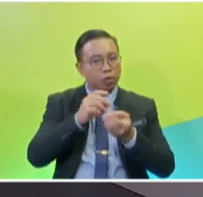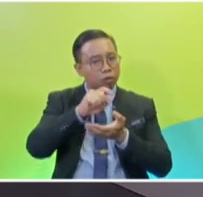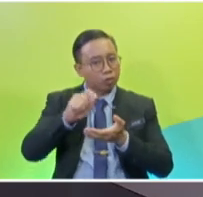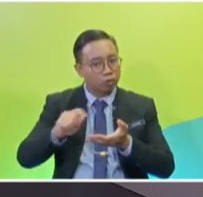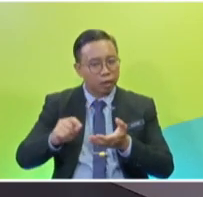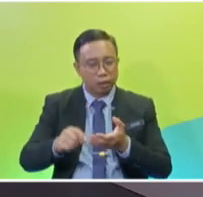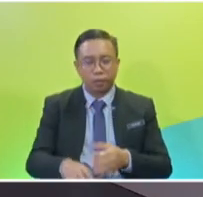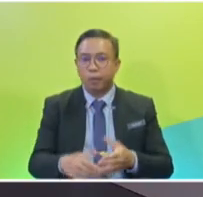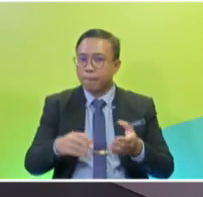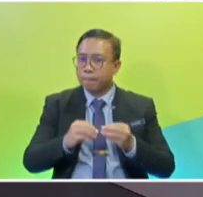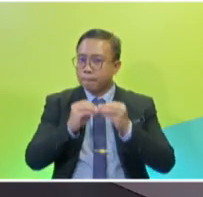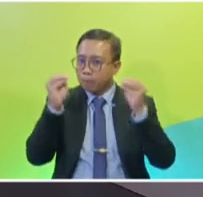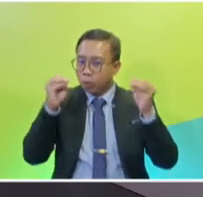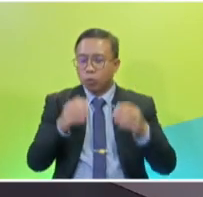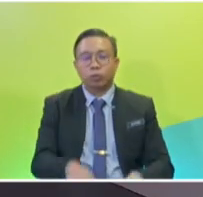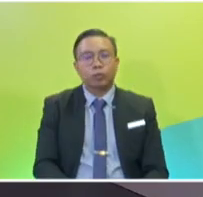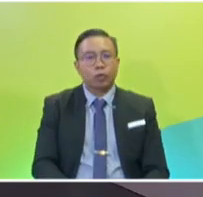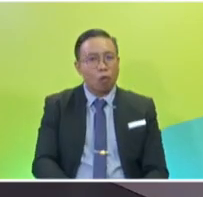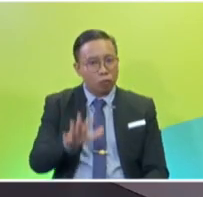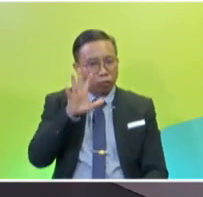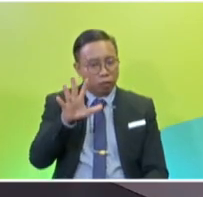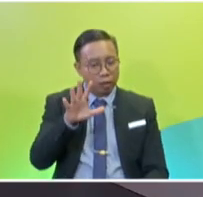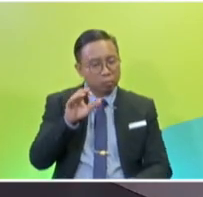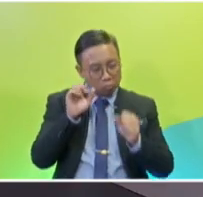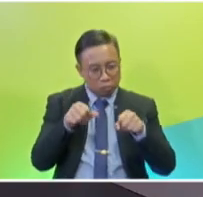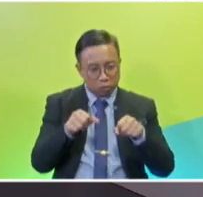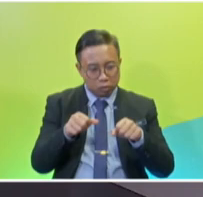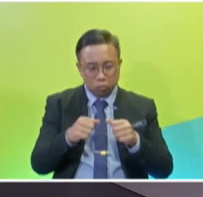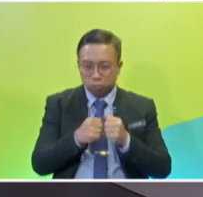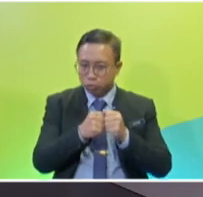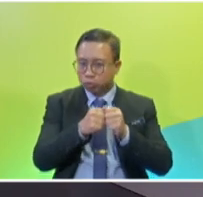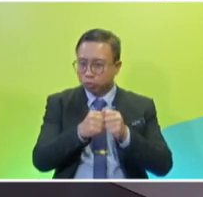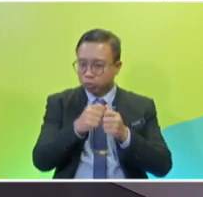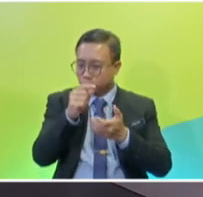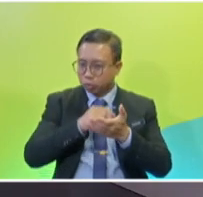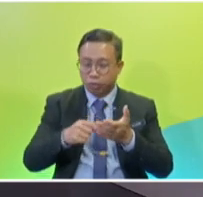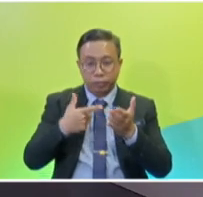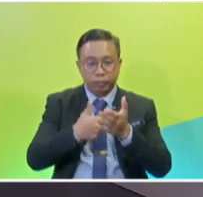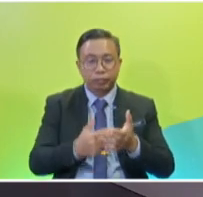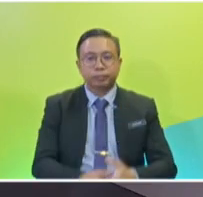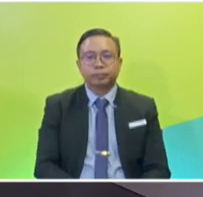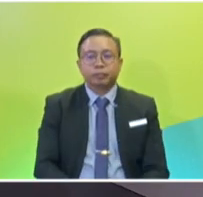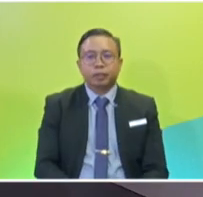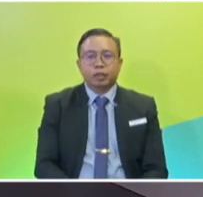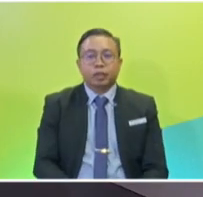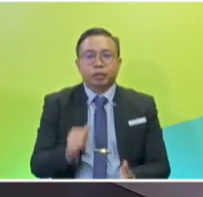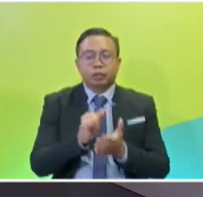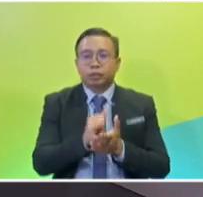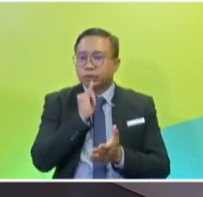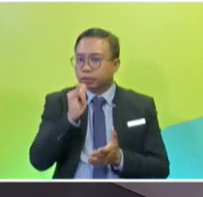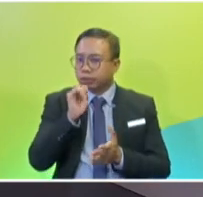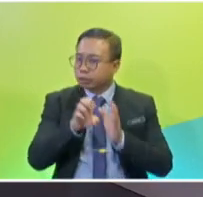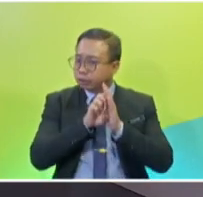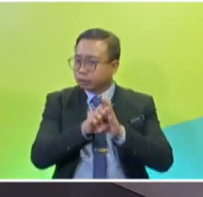guys. Wait until you can write five, then you can push yourself to write more. Mm-hmm. Okay? Now, this is an example. Now,